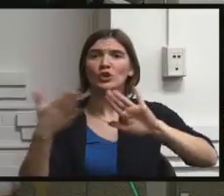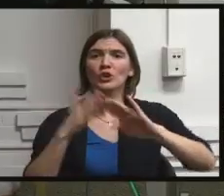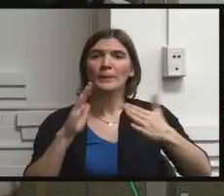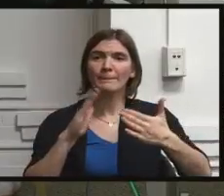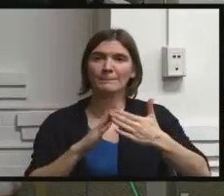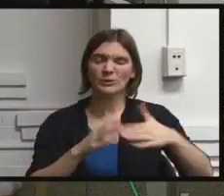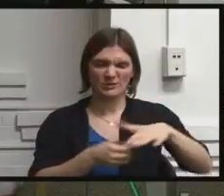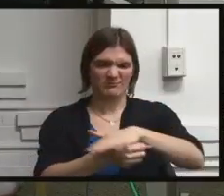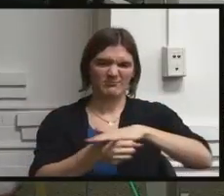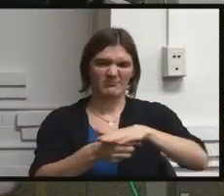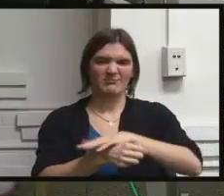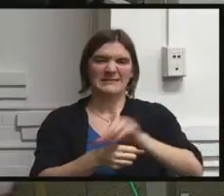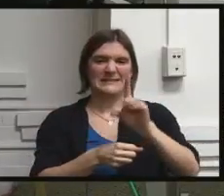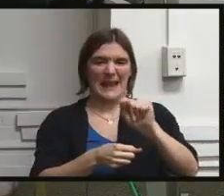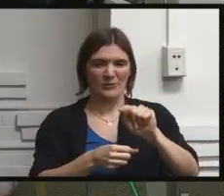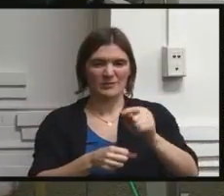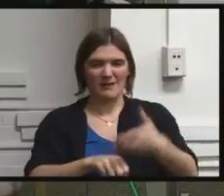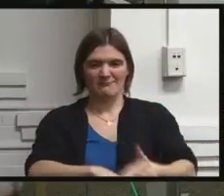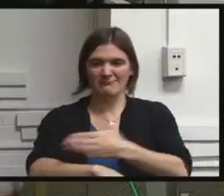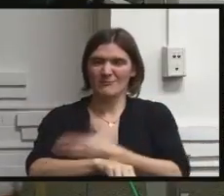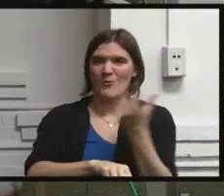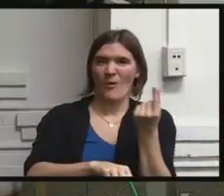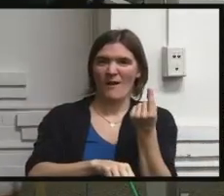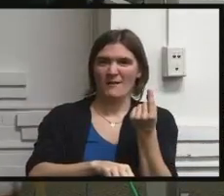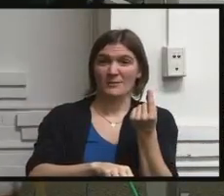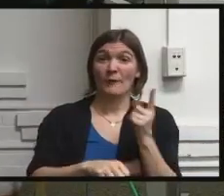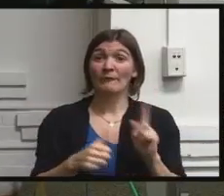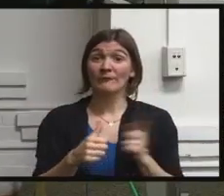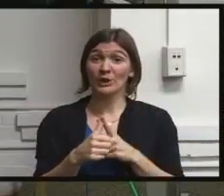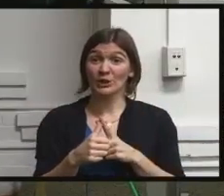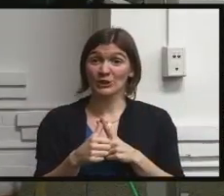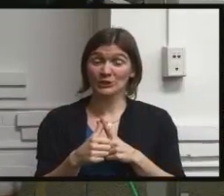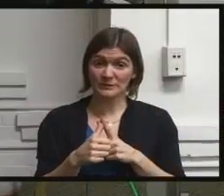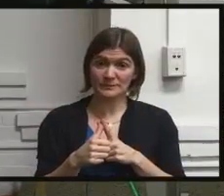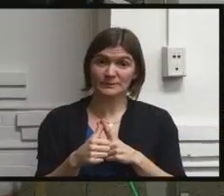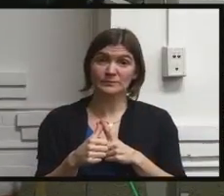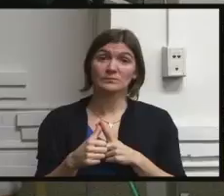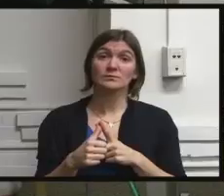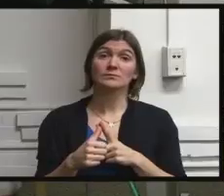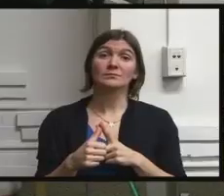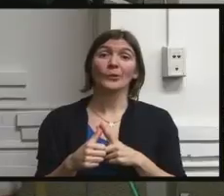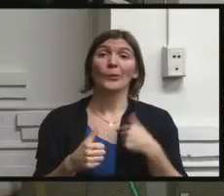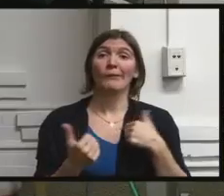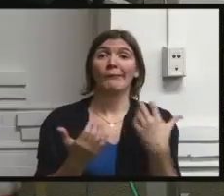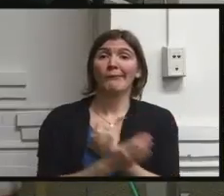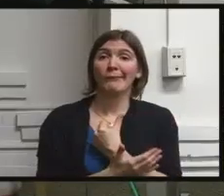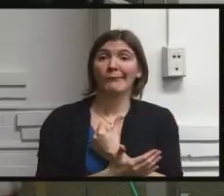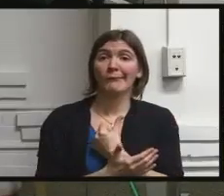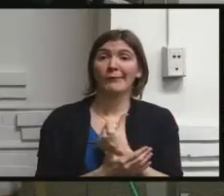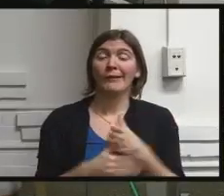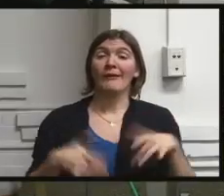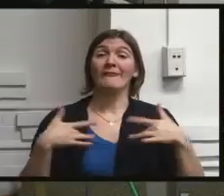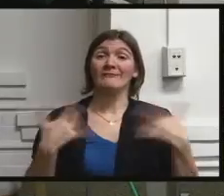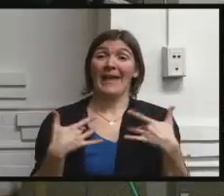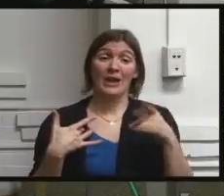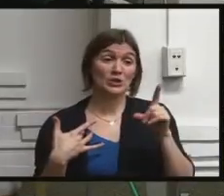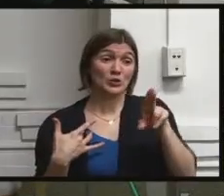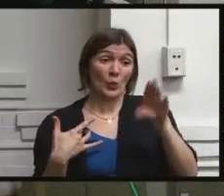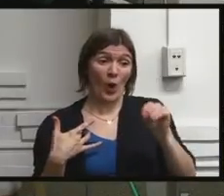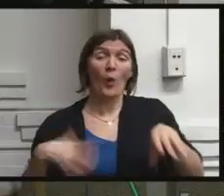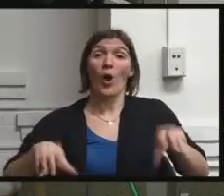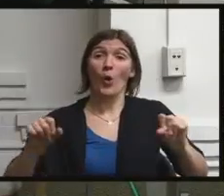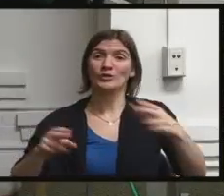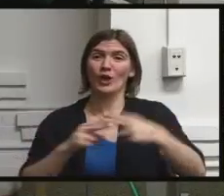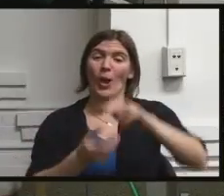our downtown improvement district. So the first thing we did was we had a burgers and beer event at Duo's